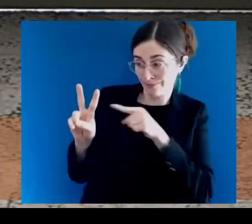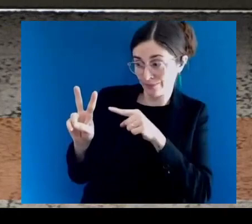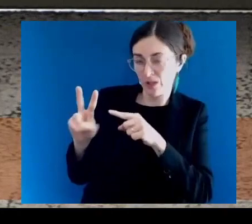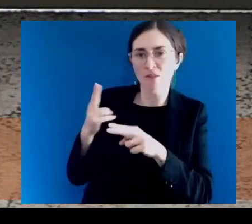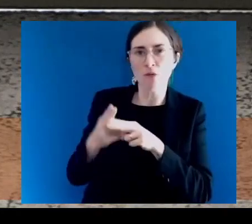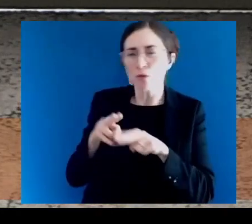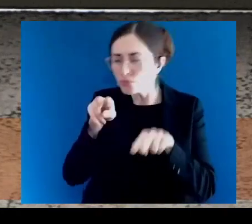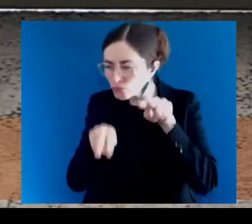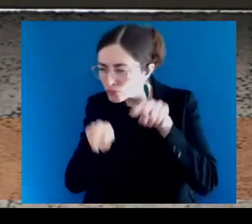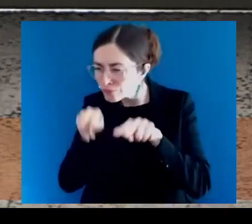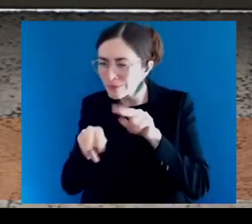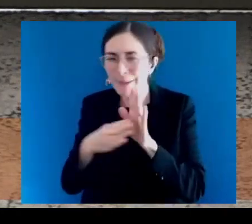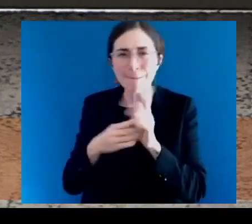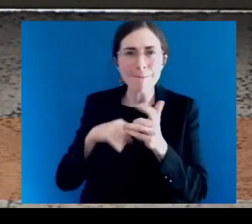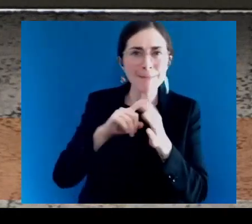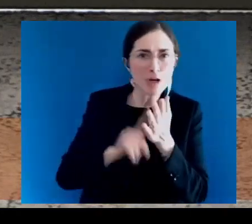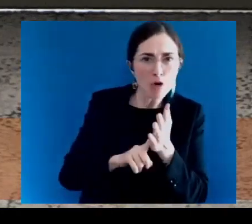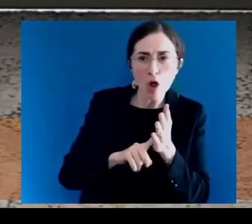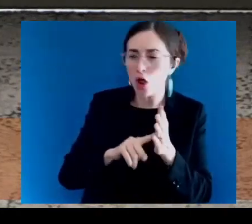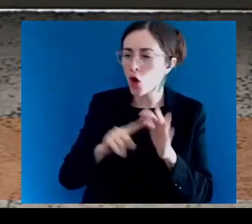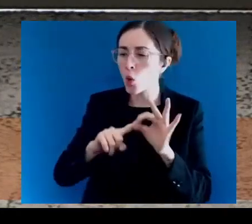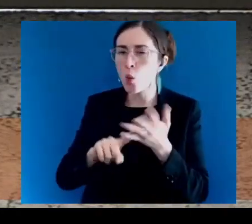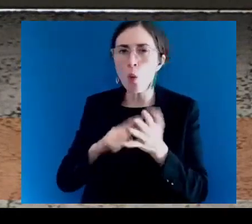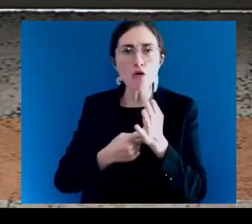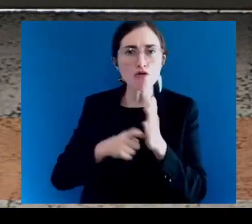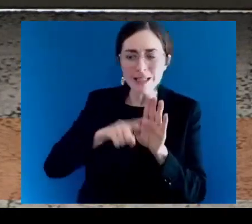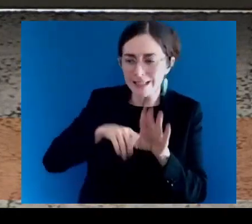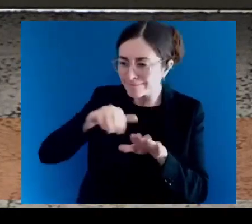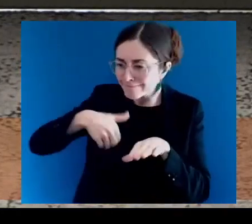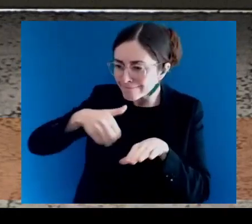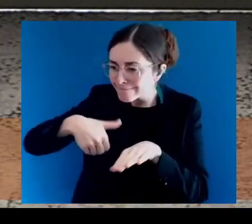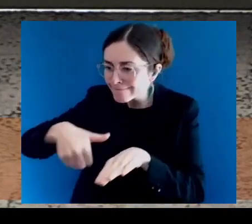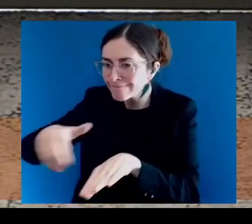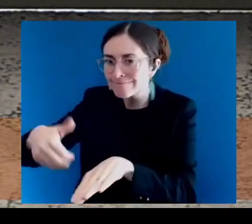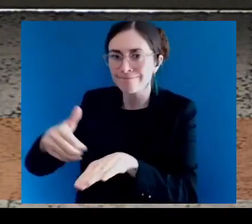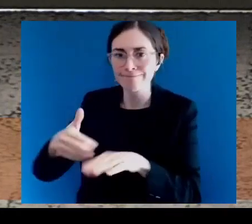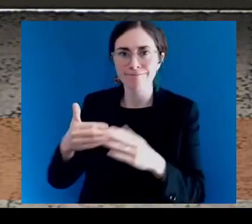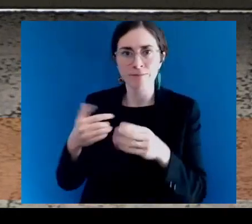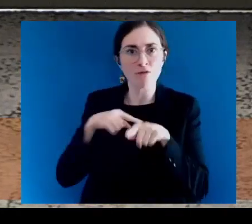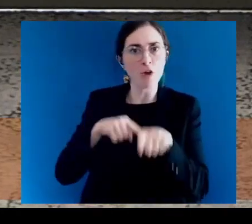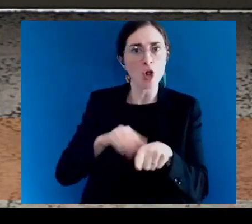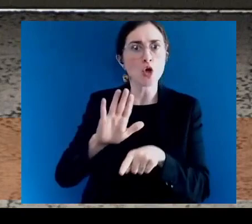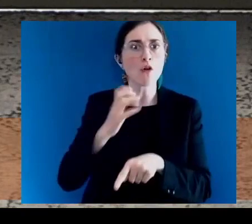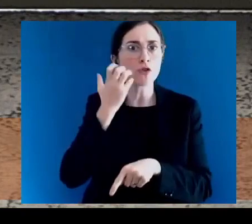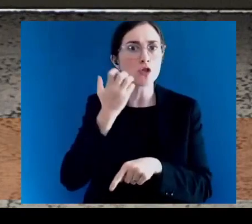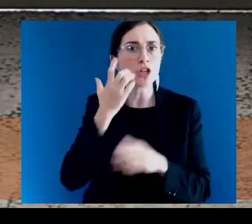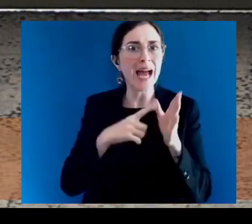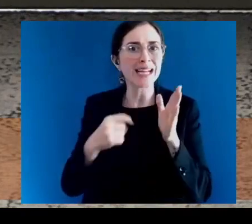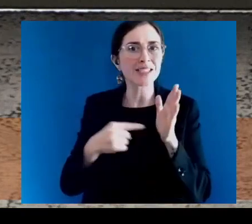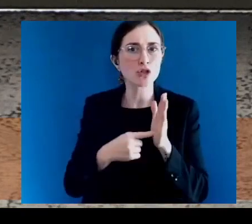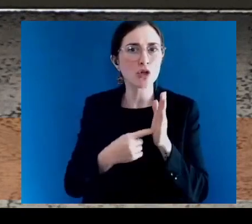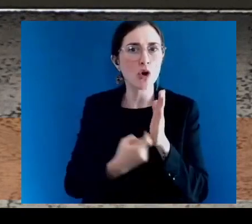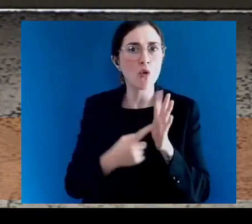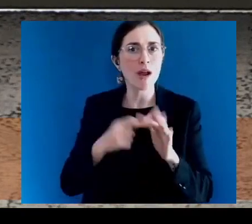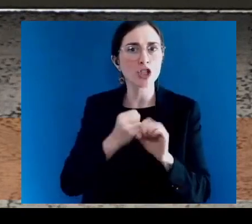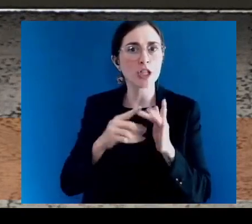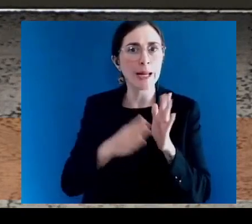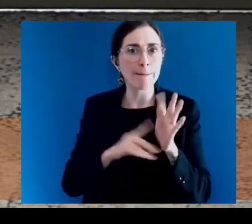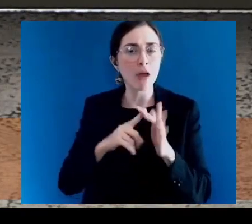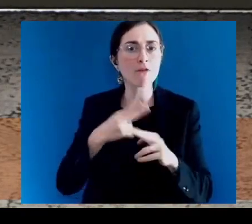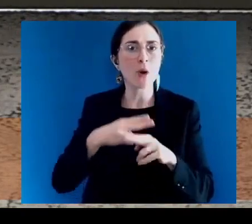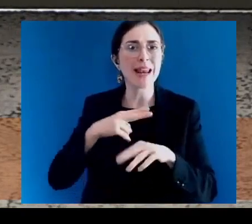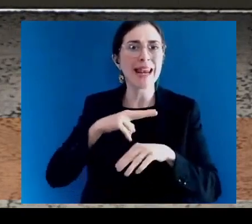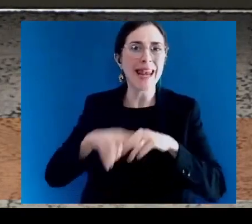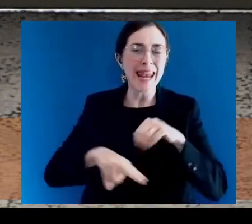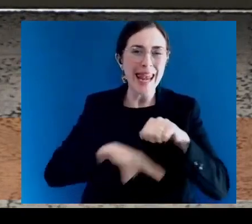and petroleum tenements against the Future Acts regime of the Native Title and TOS Act.